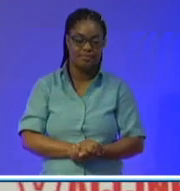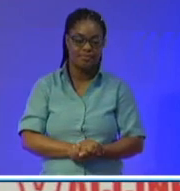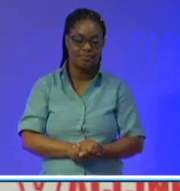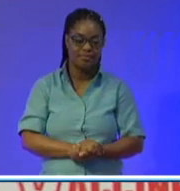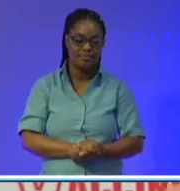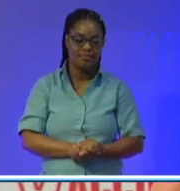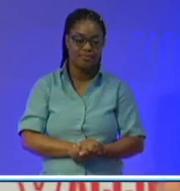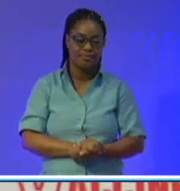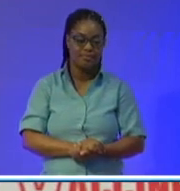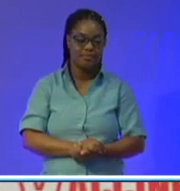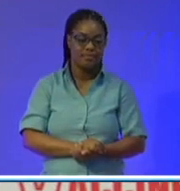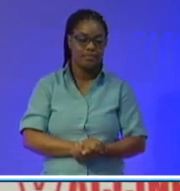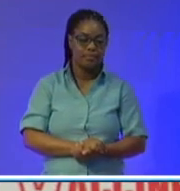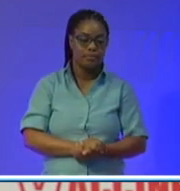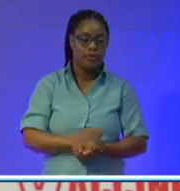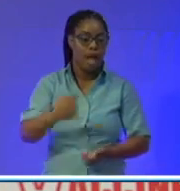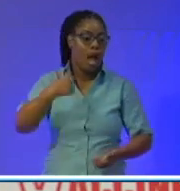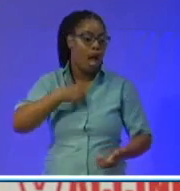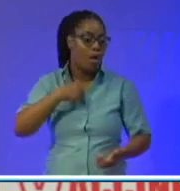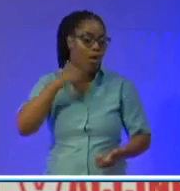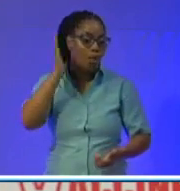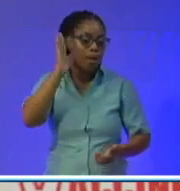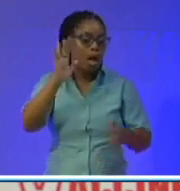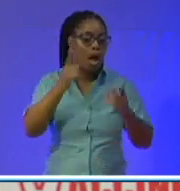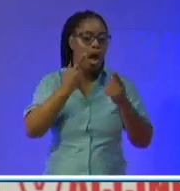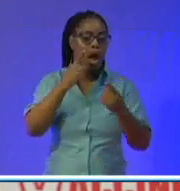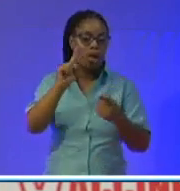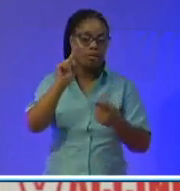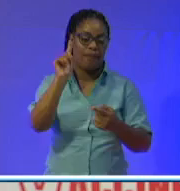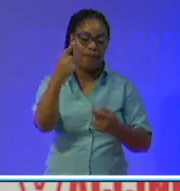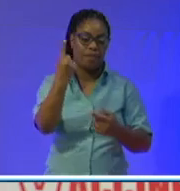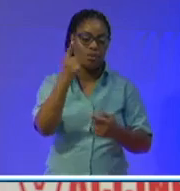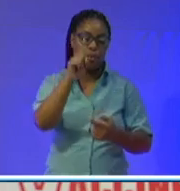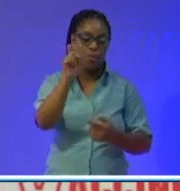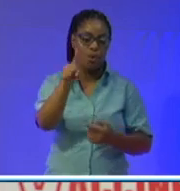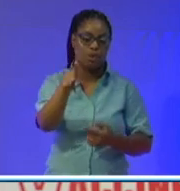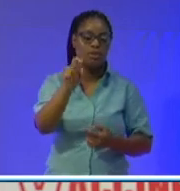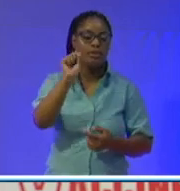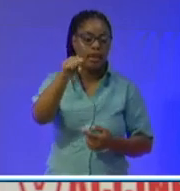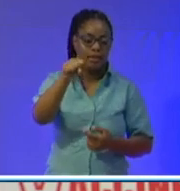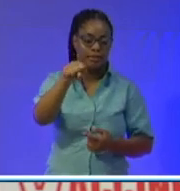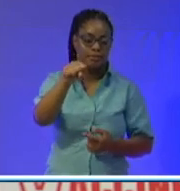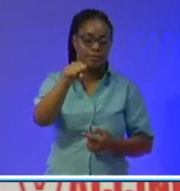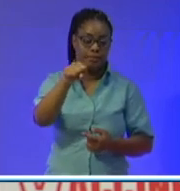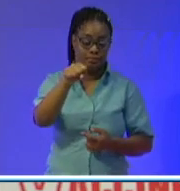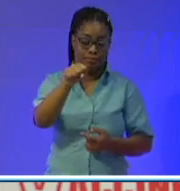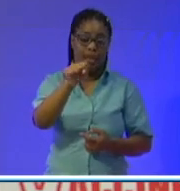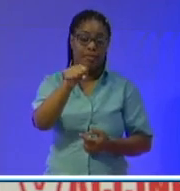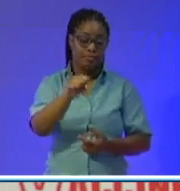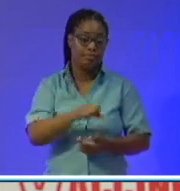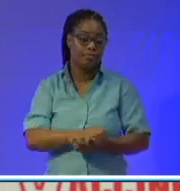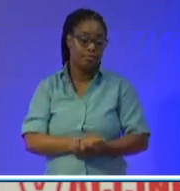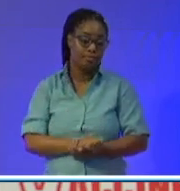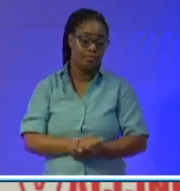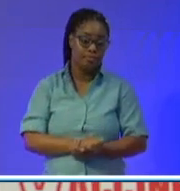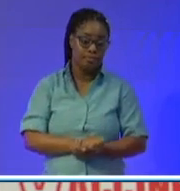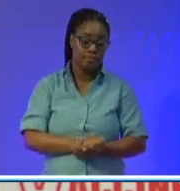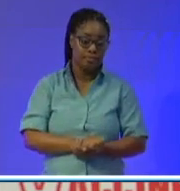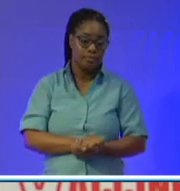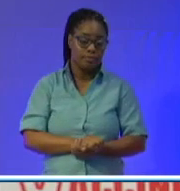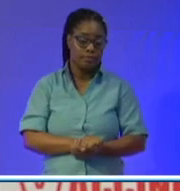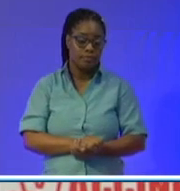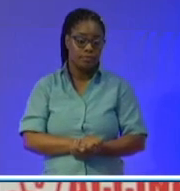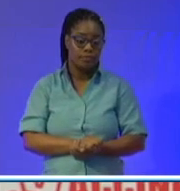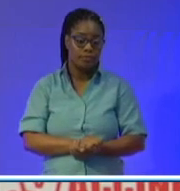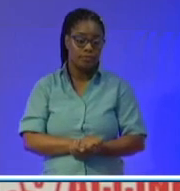So I will deal with the first question. Yes, the current, so Dr. Joan Paul